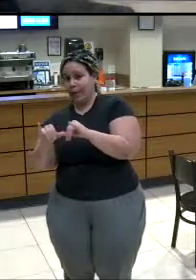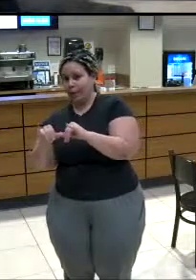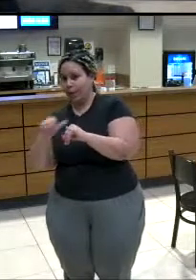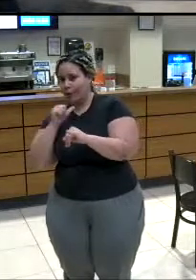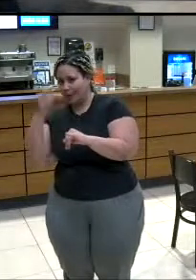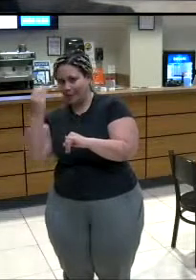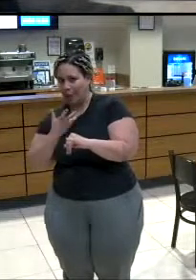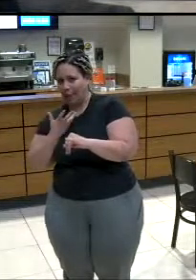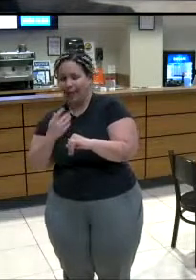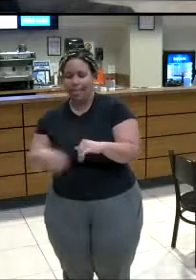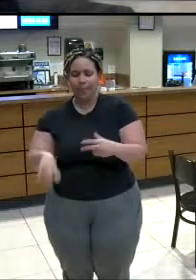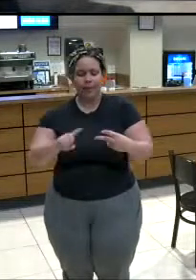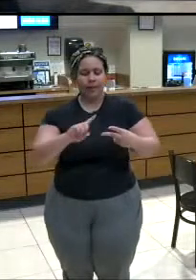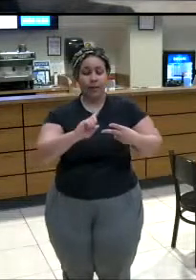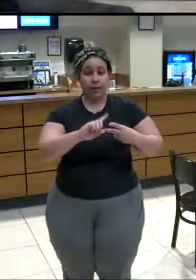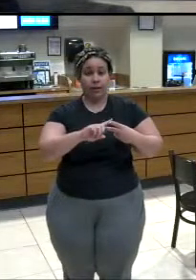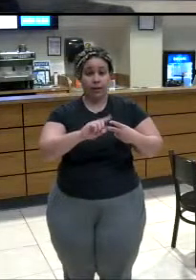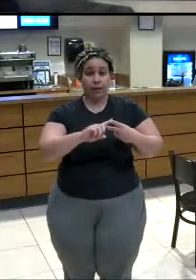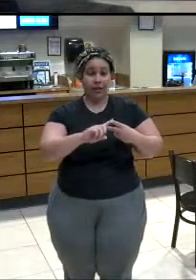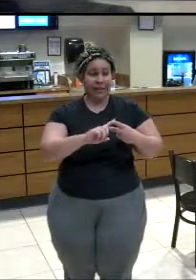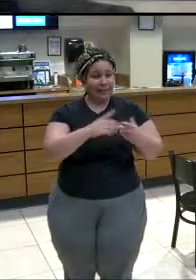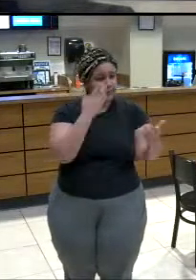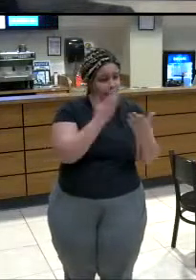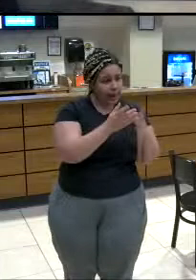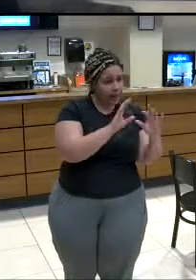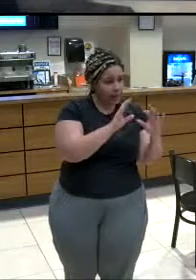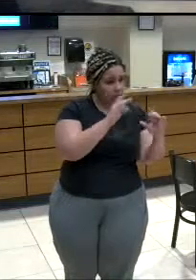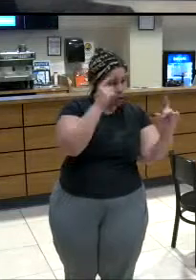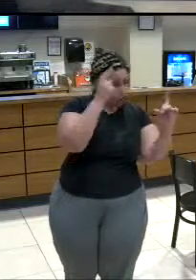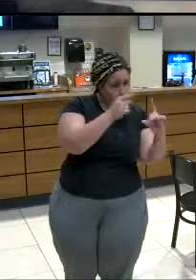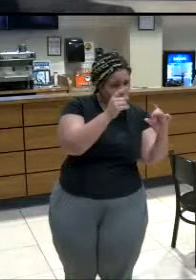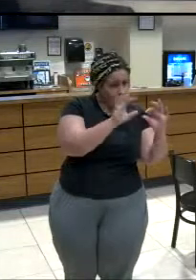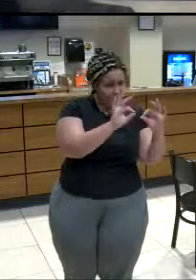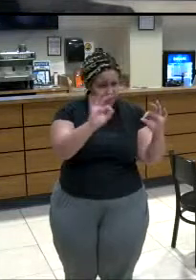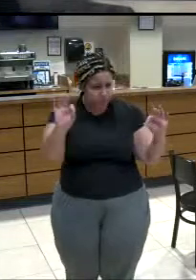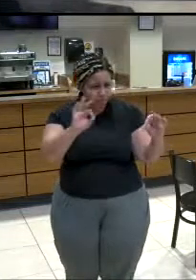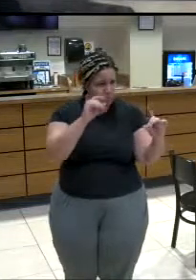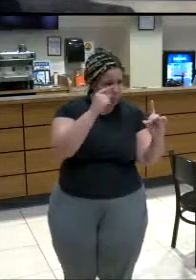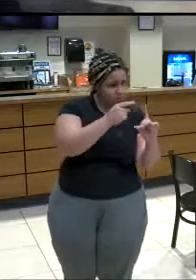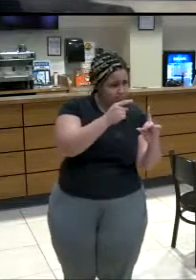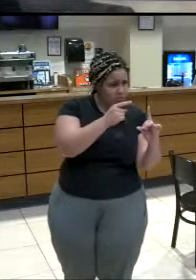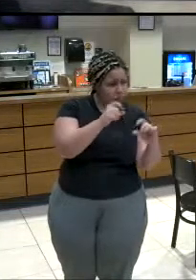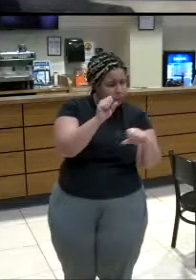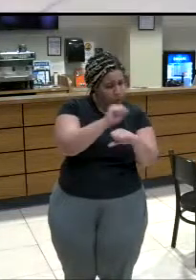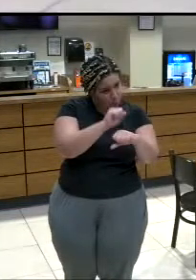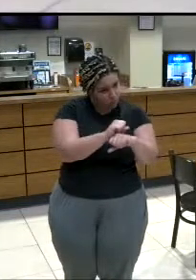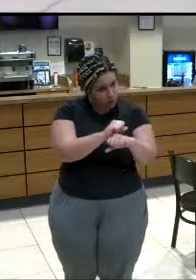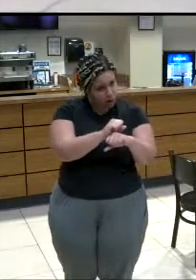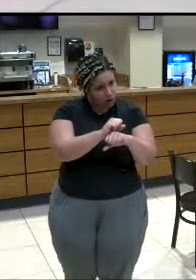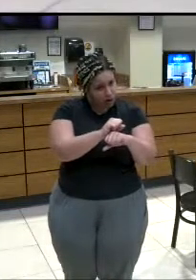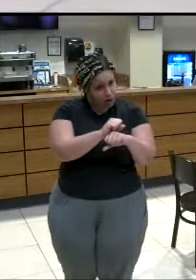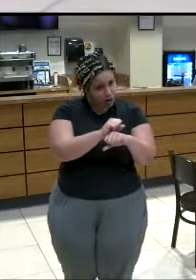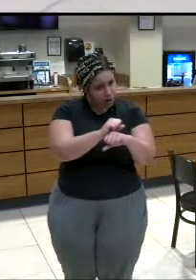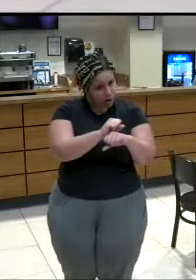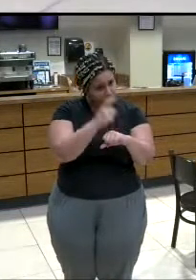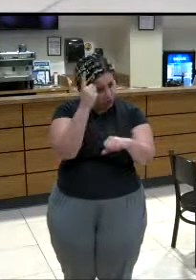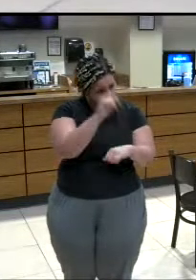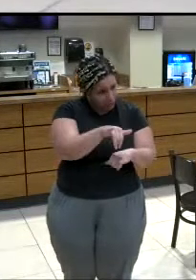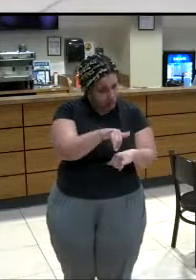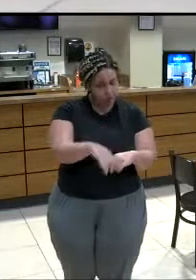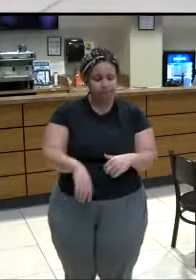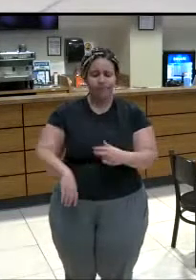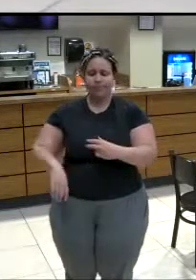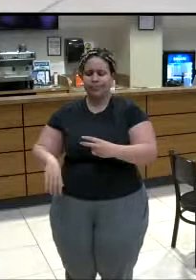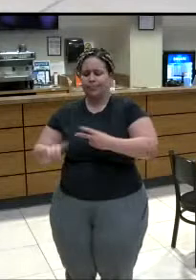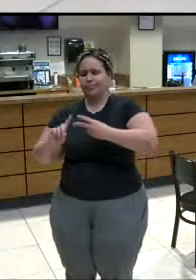you say is the stated goal, and so that's what we work towards. I'm still a little sorry. confused. Yeah, on we'll it. go back to it. All right. The lag measure is